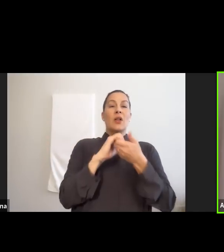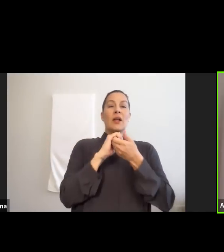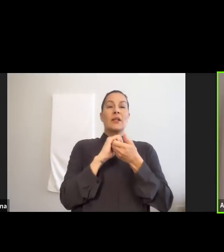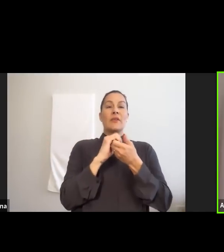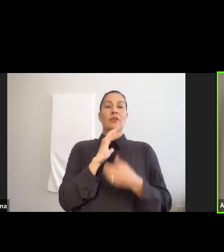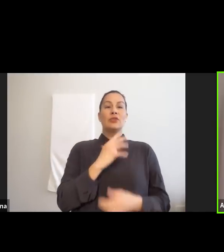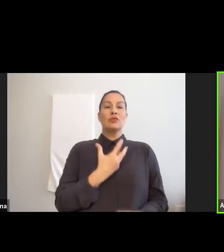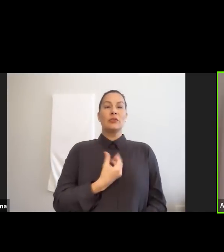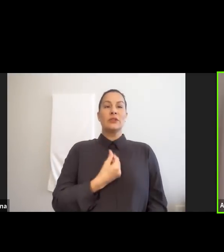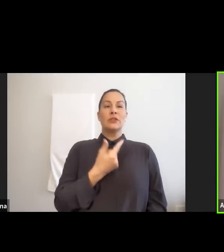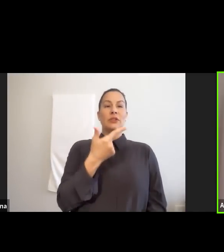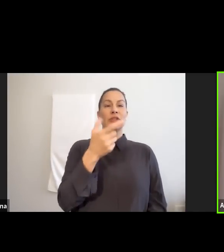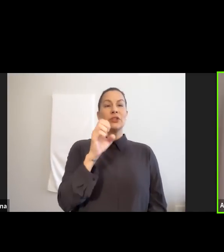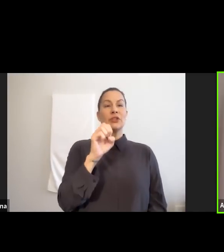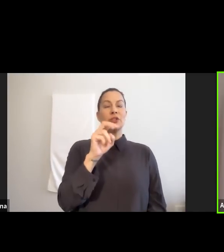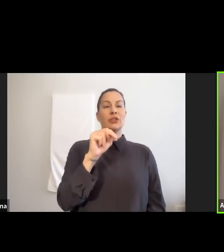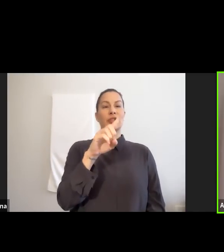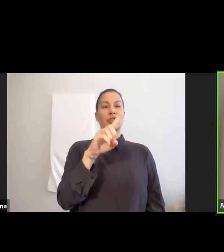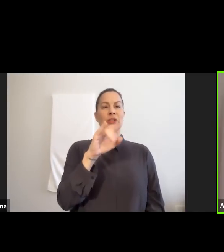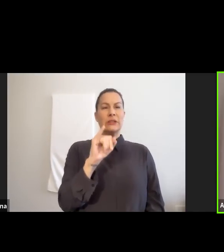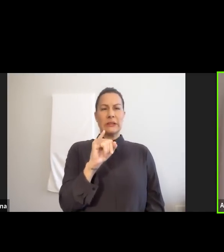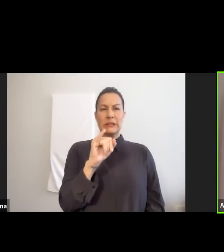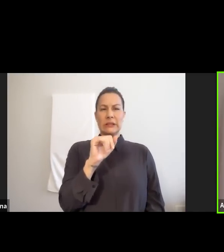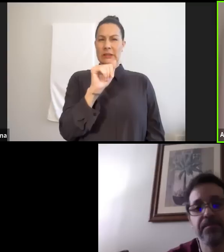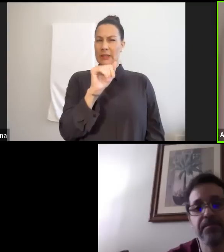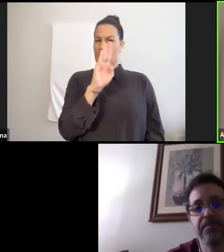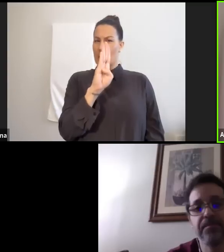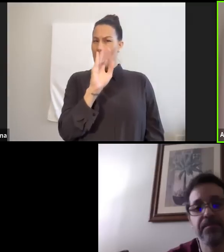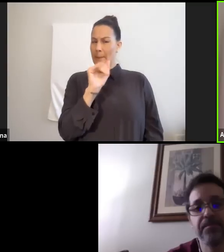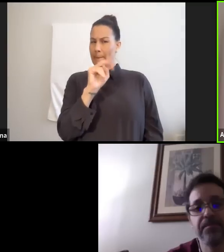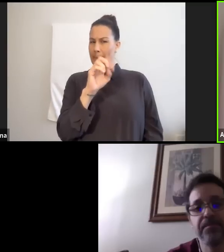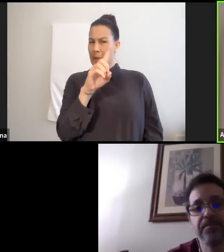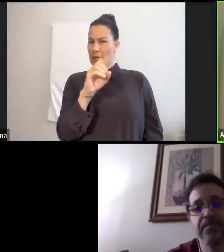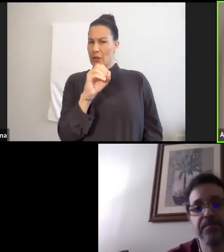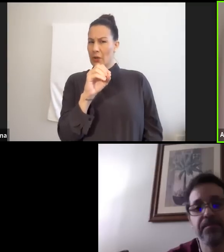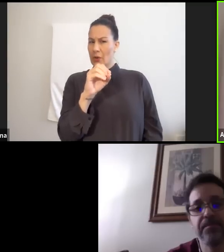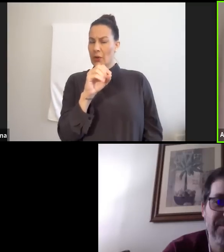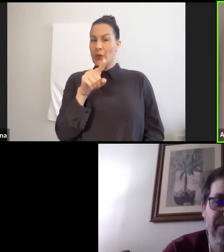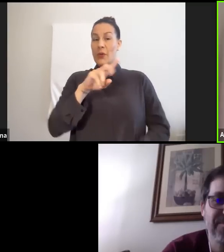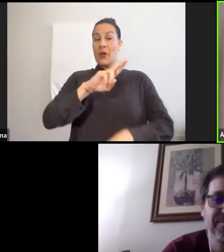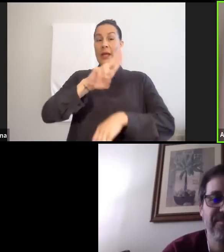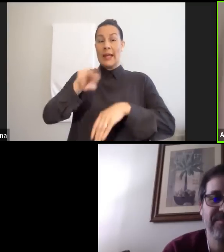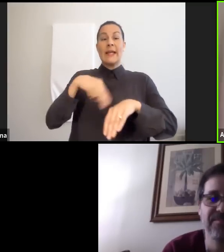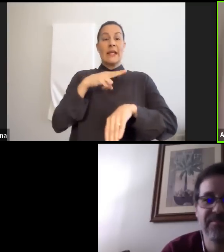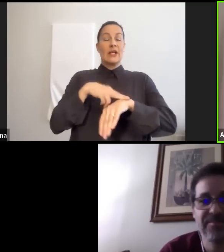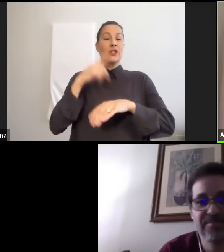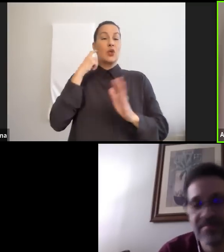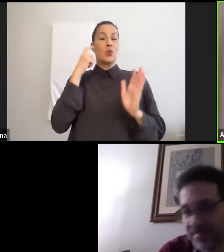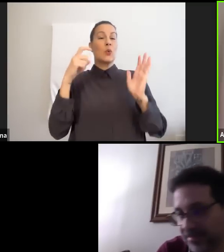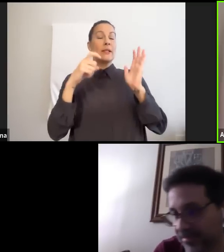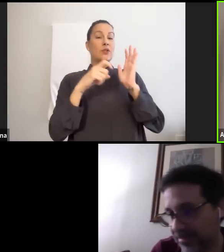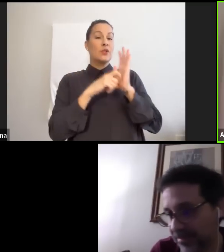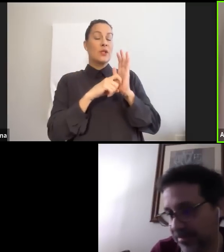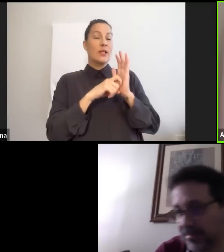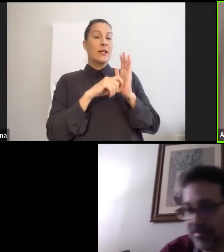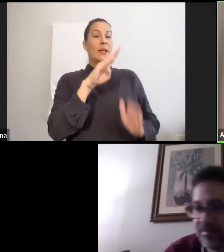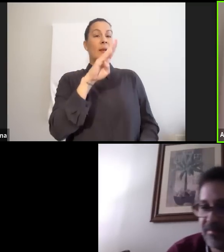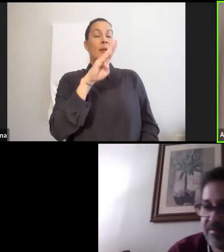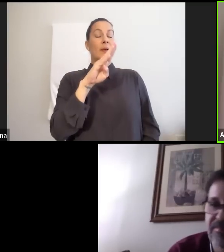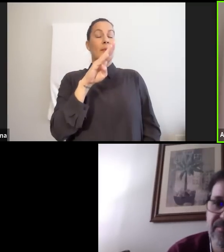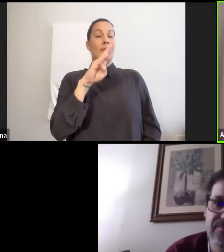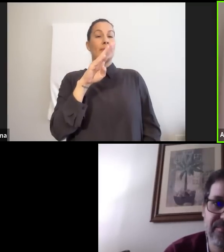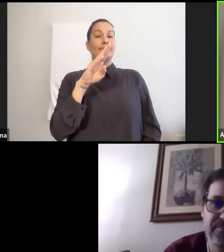Transgendiadendo. I'm sorry if I butchered that. This is a nationally recognized bilingual and multicultural movement